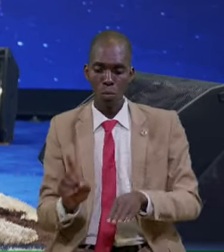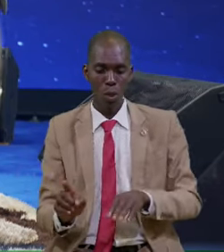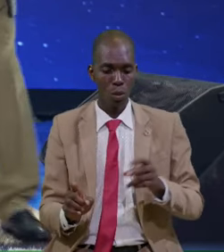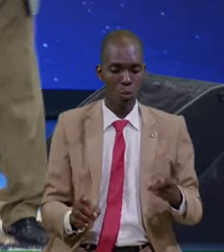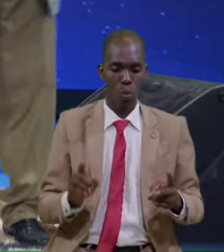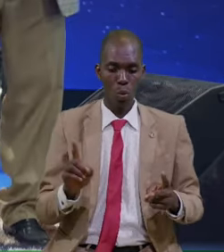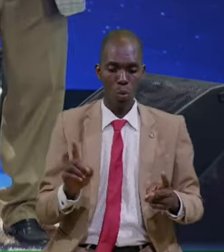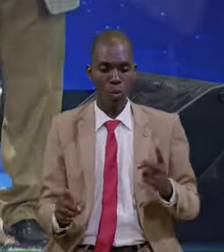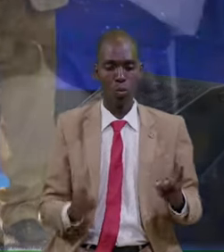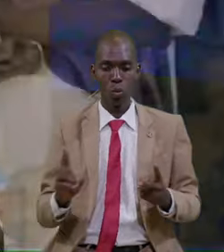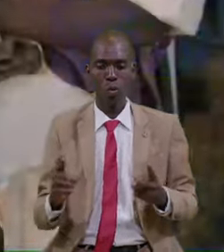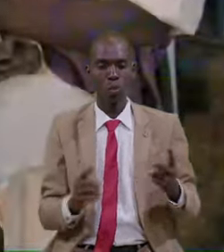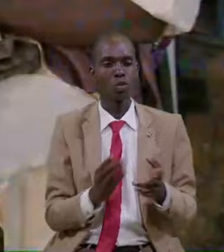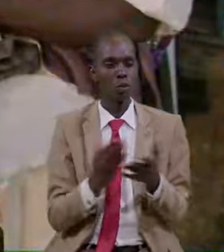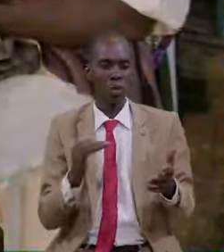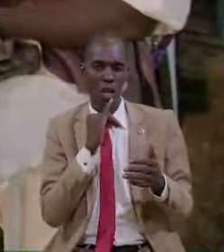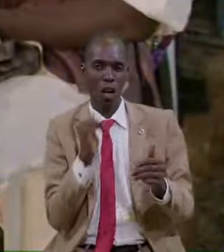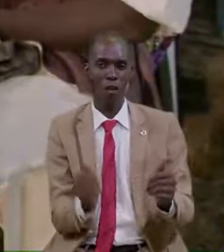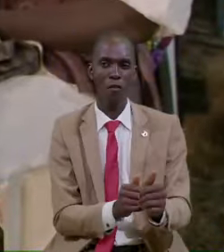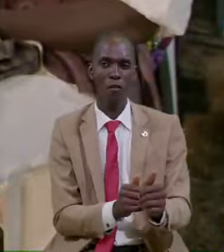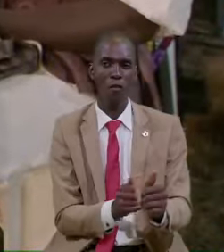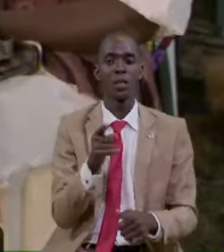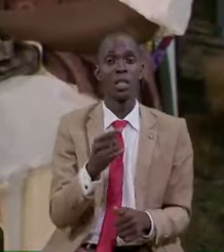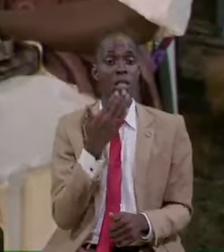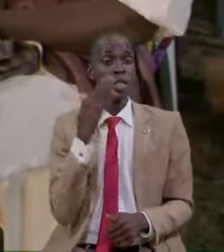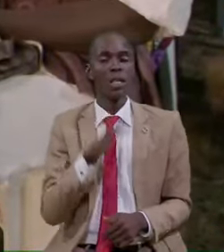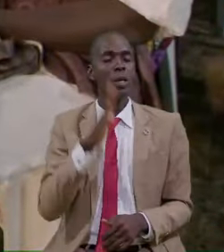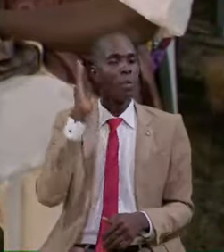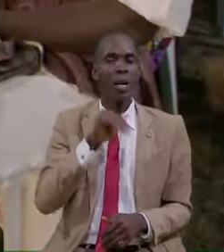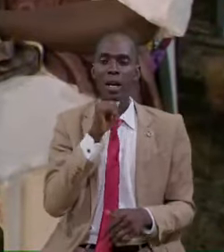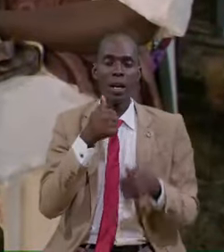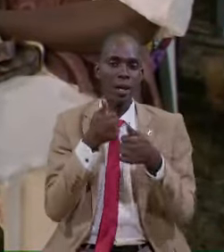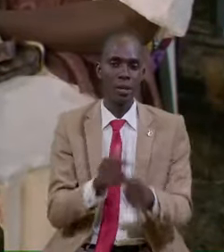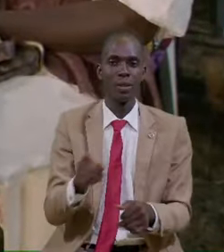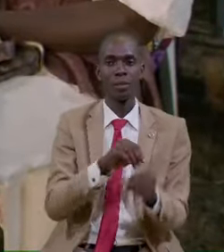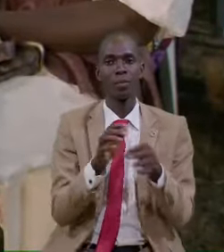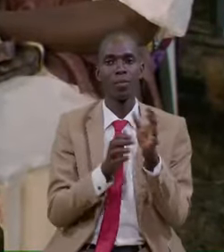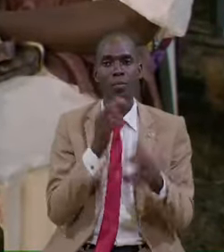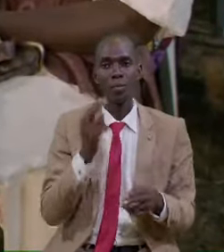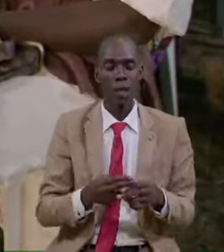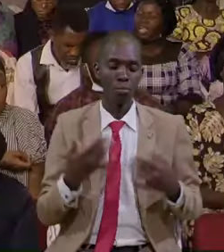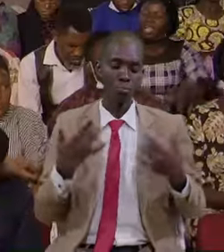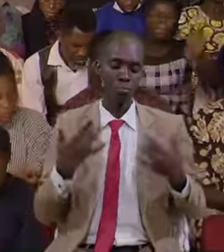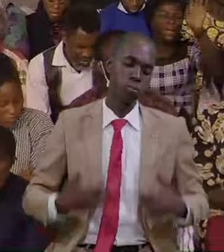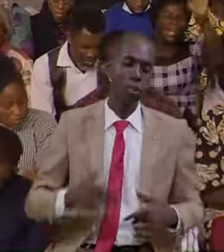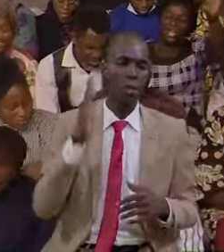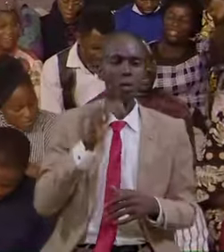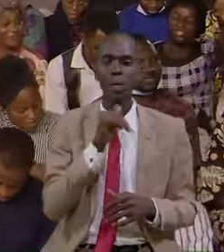something is following you. Evil will not follow you. Perplexity will not follow